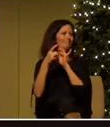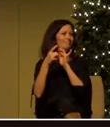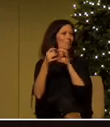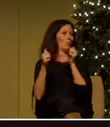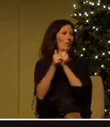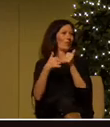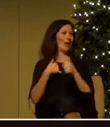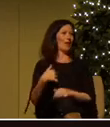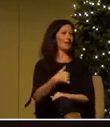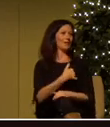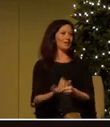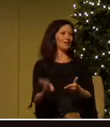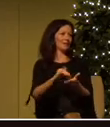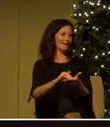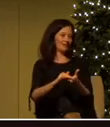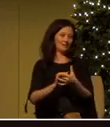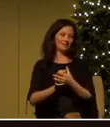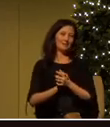us.